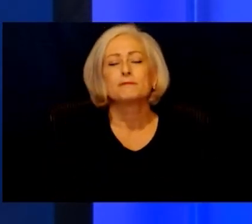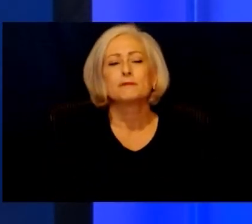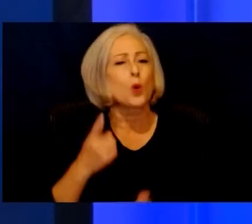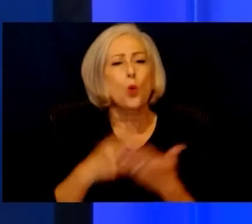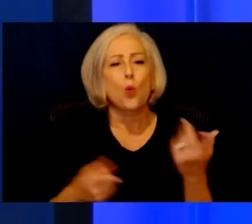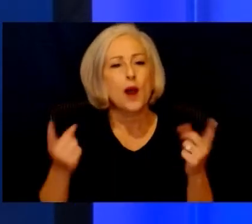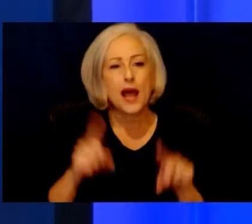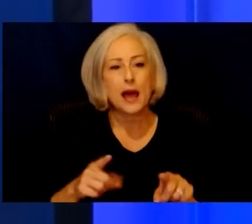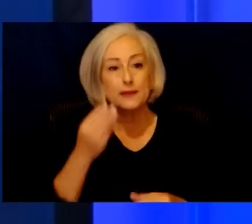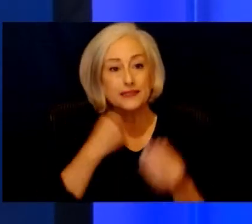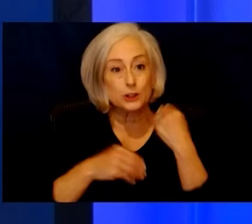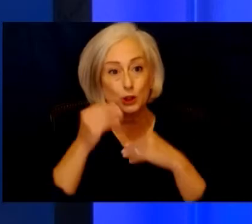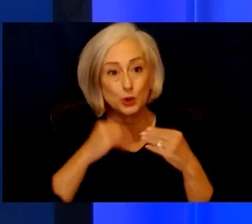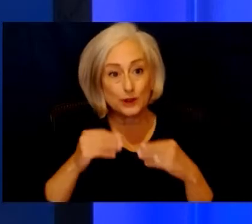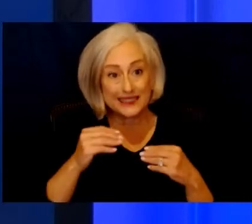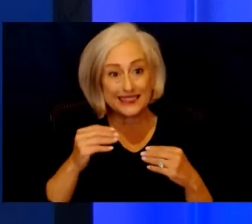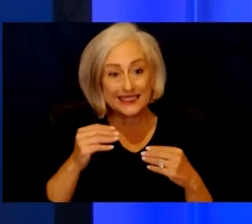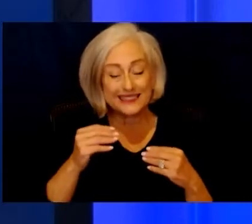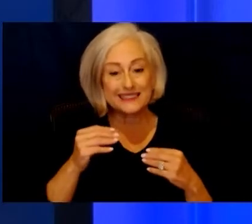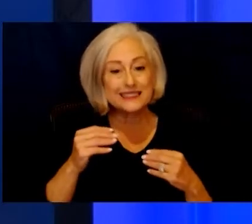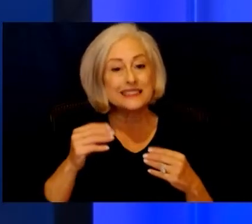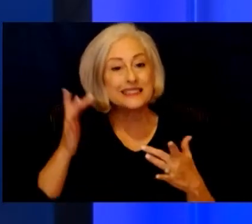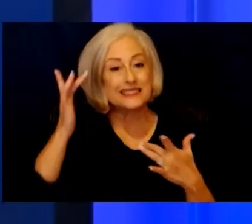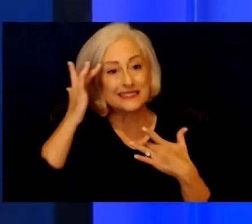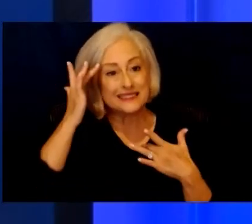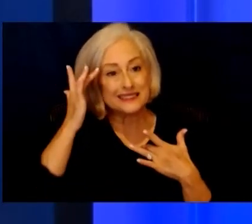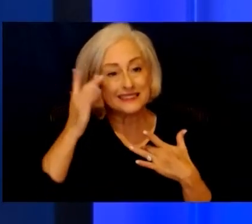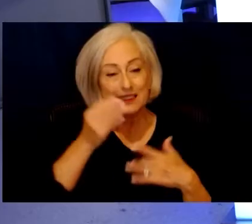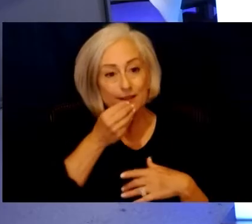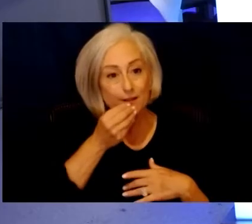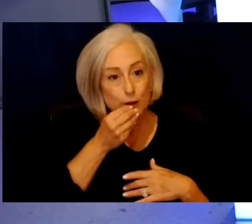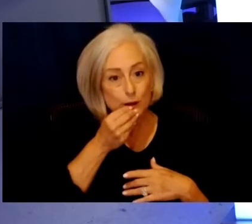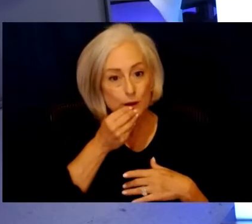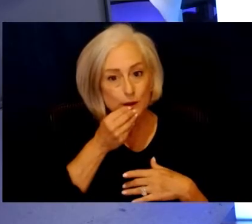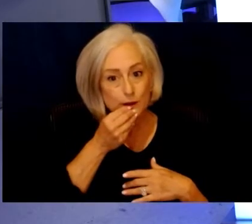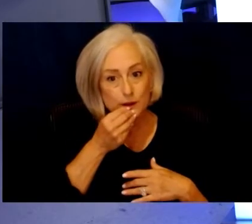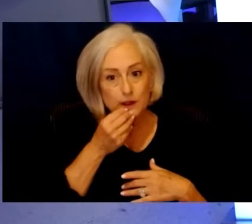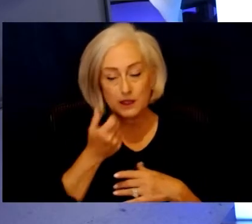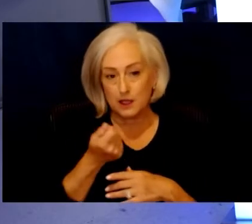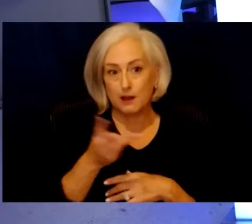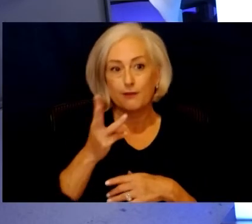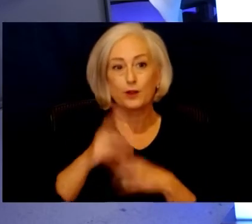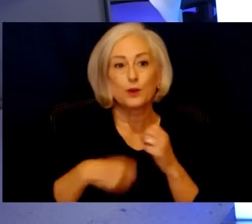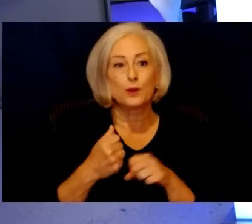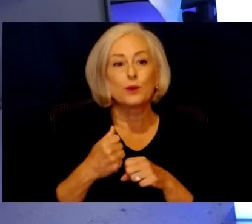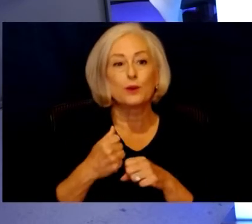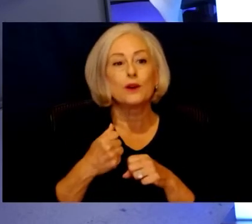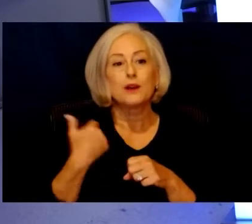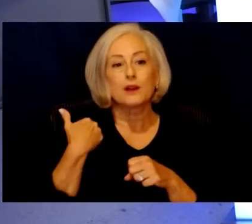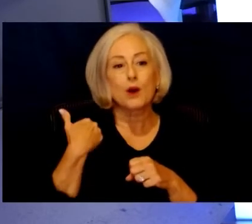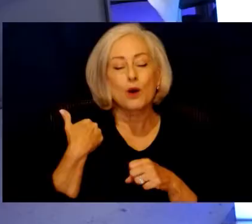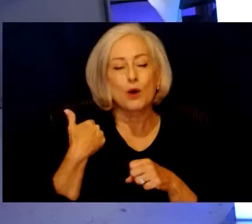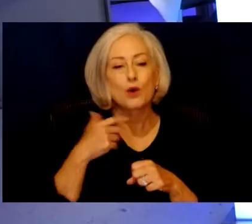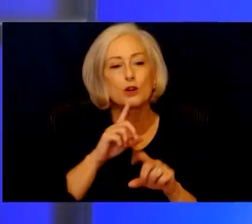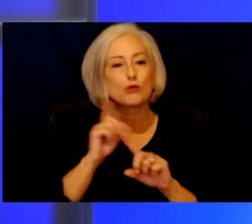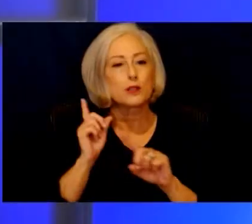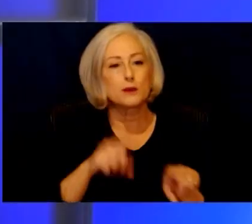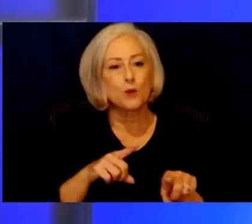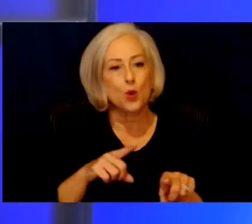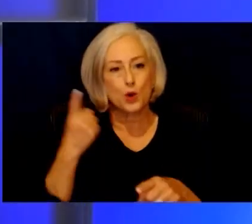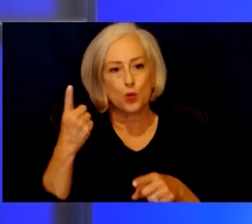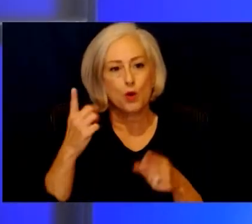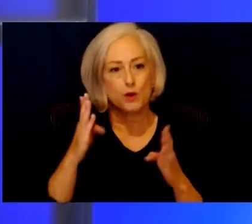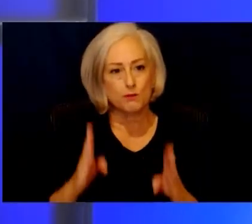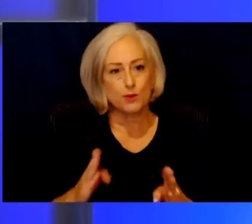case of a human catching bird flu. How is bird flu transmitted? So bird flu is